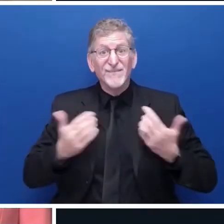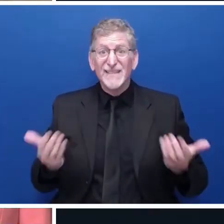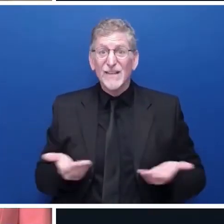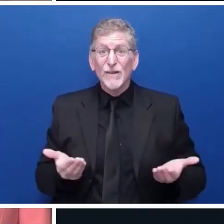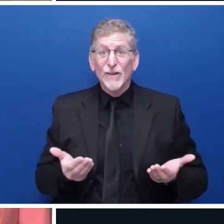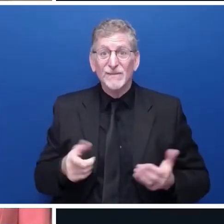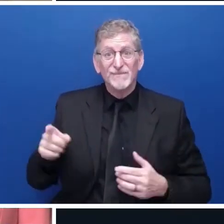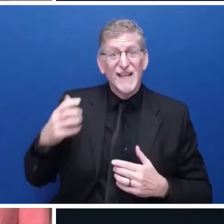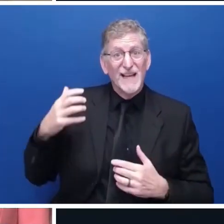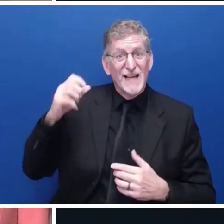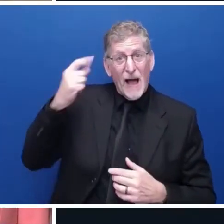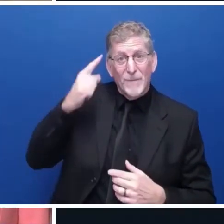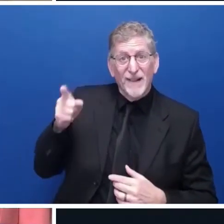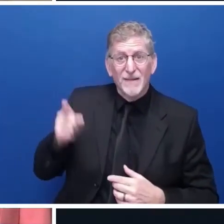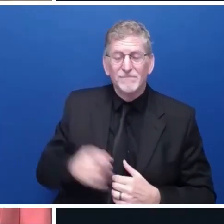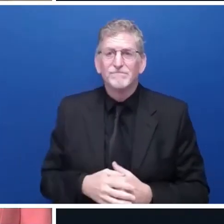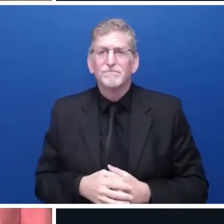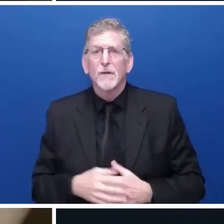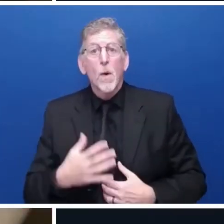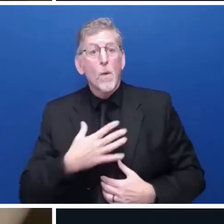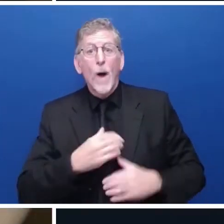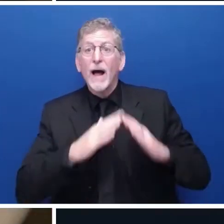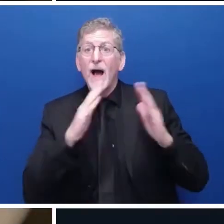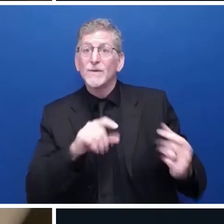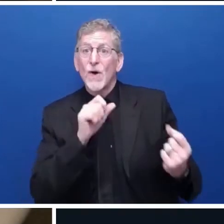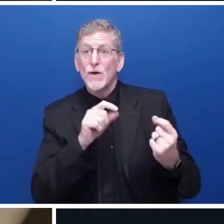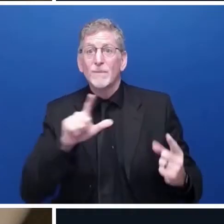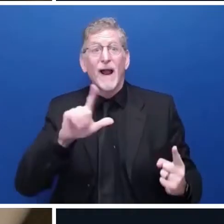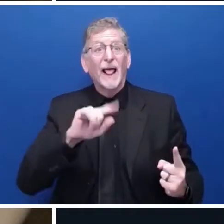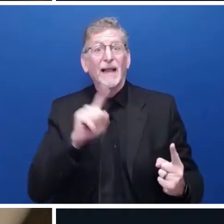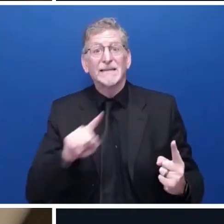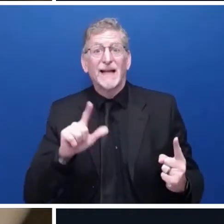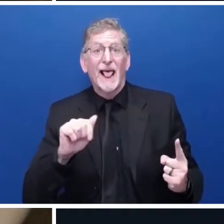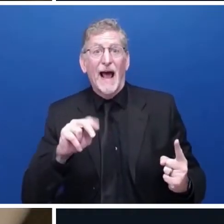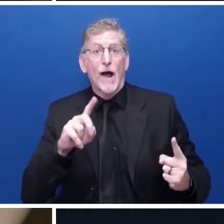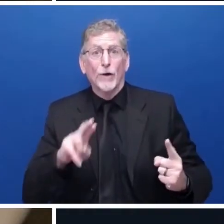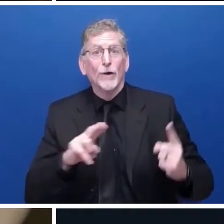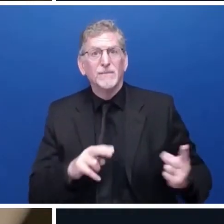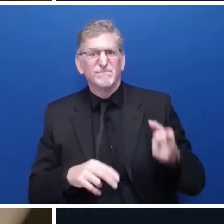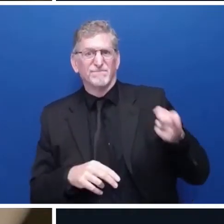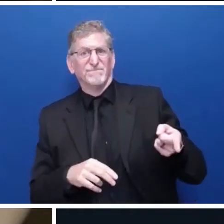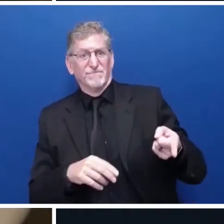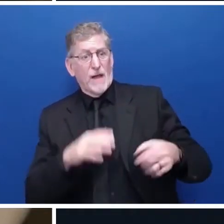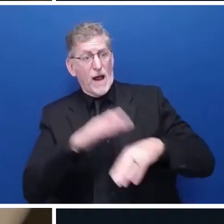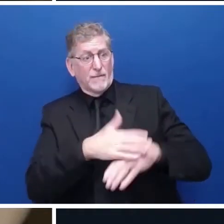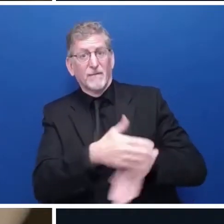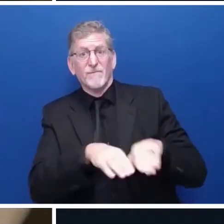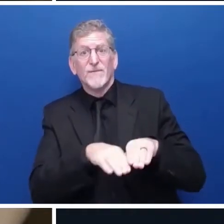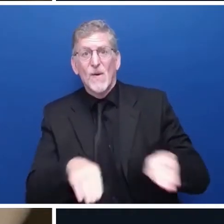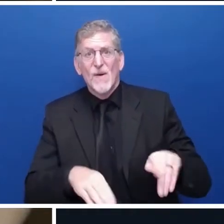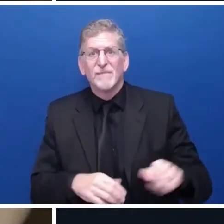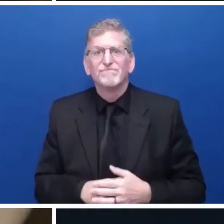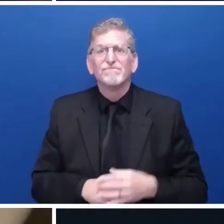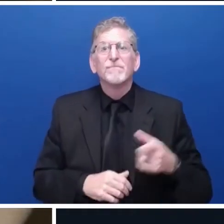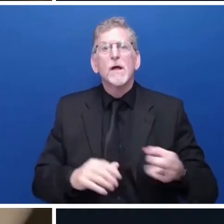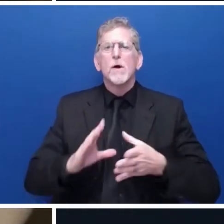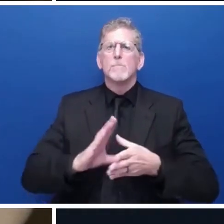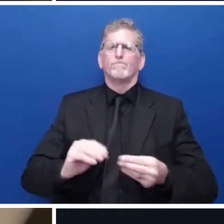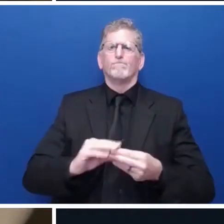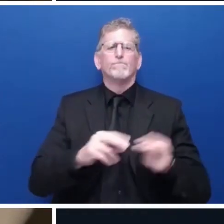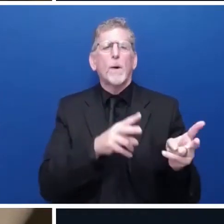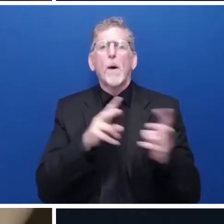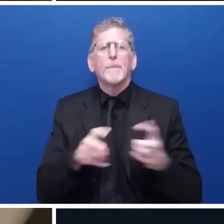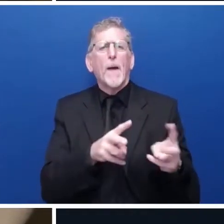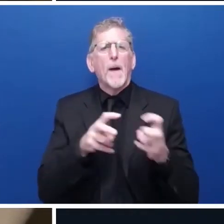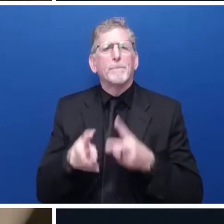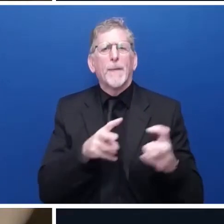tonight. What's the message the White House wants to deliver? That's right, Amna. Within the last few minutes, we've started to get some excerpts from the president's speech,